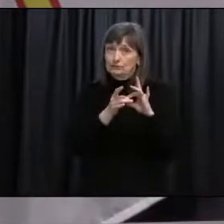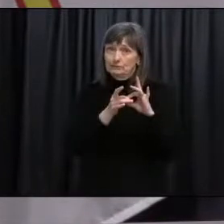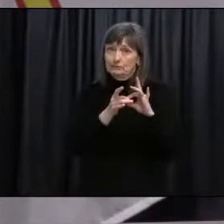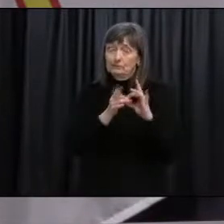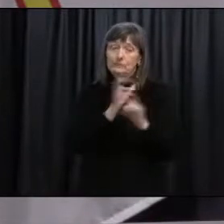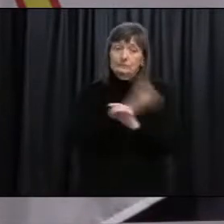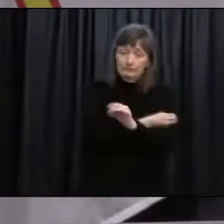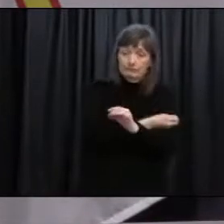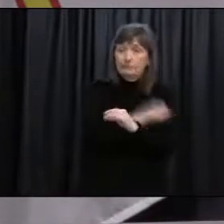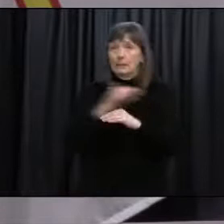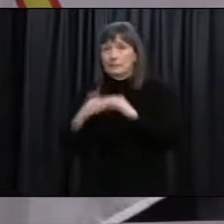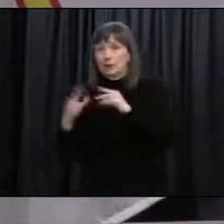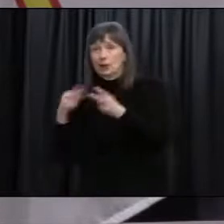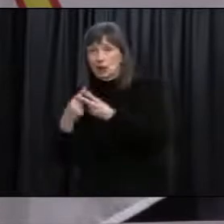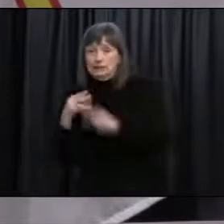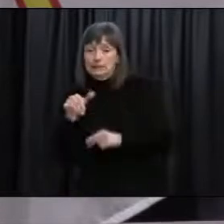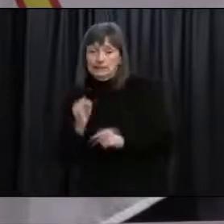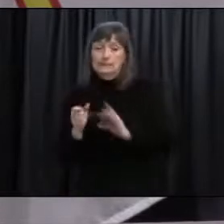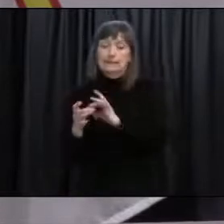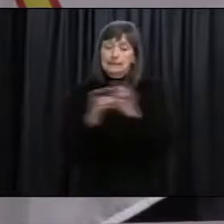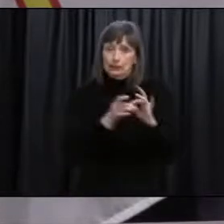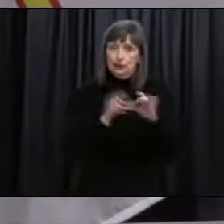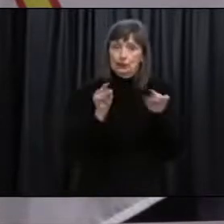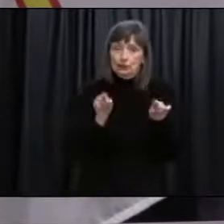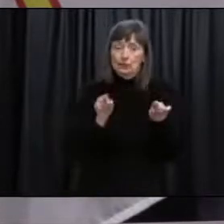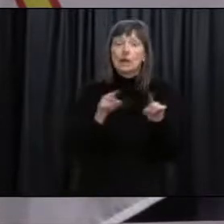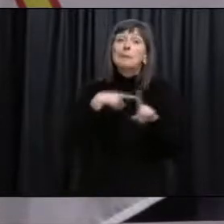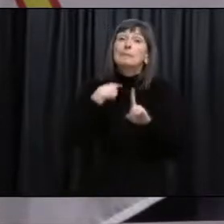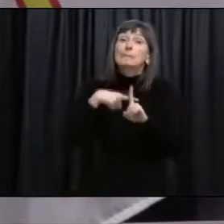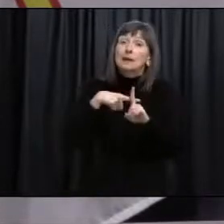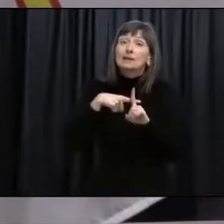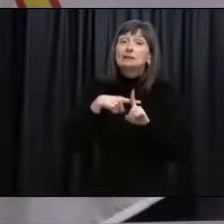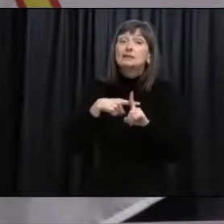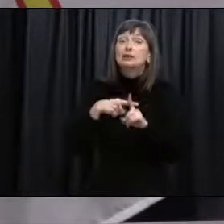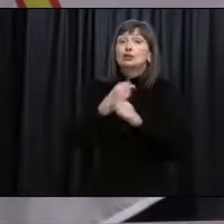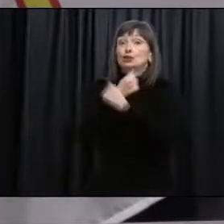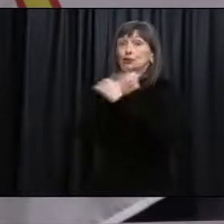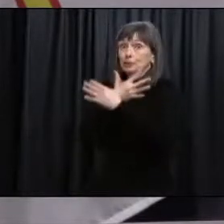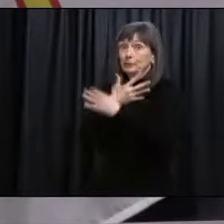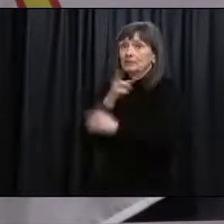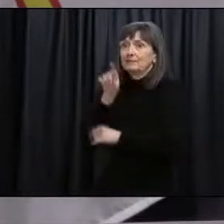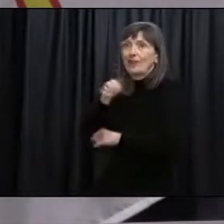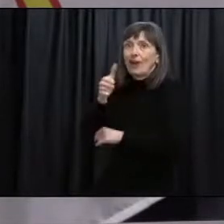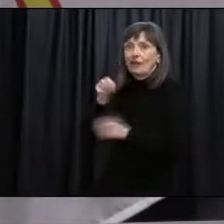data. And then we've seen some research in Germany